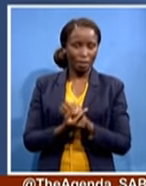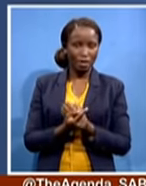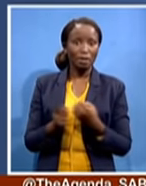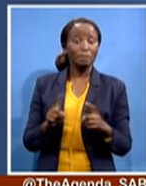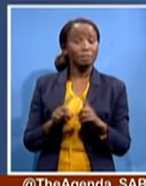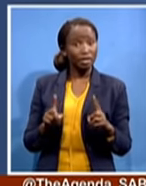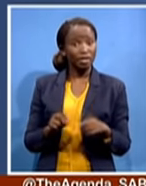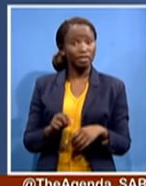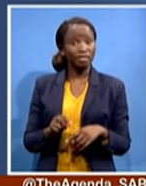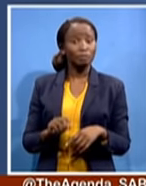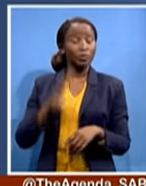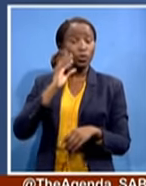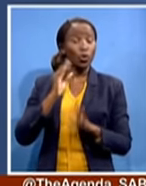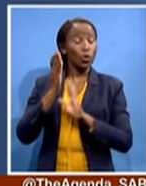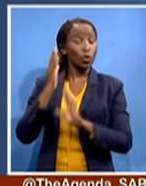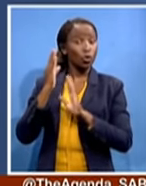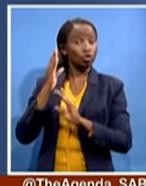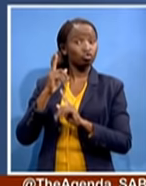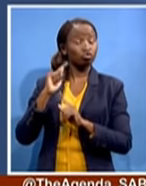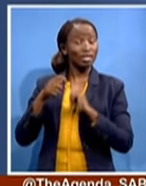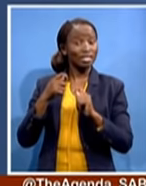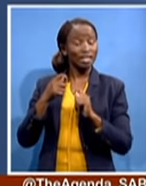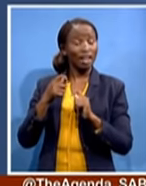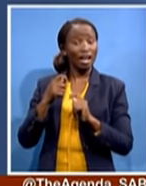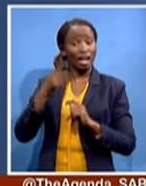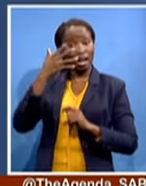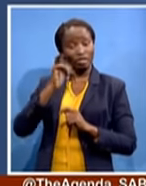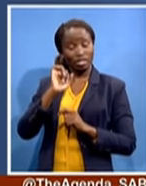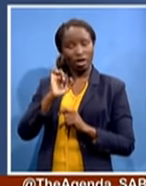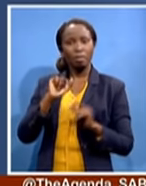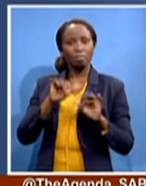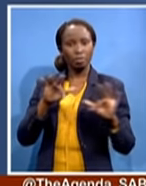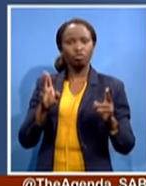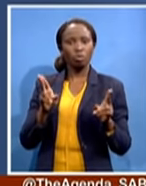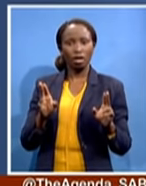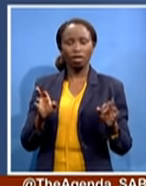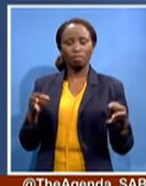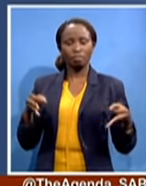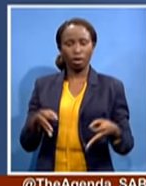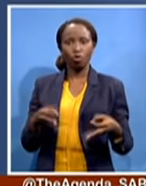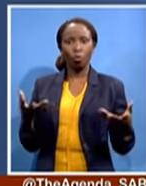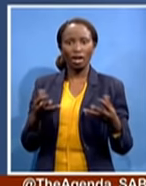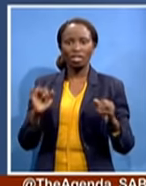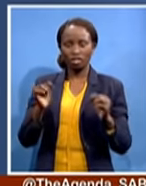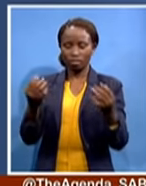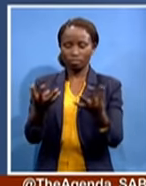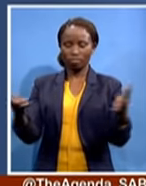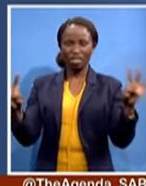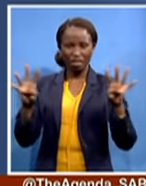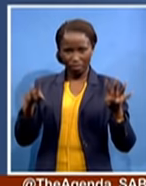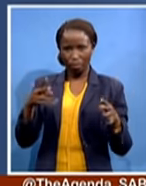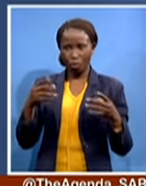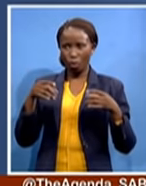African traditions, people were being buried in their crawls. And those crawls definitely will be in